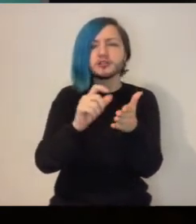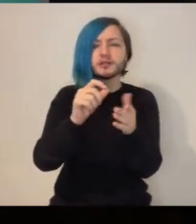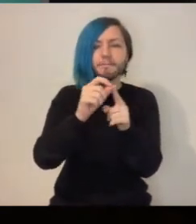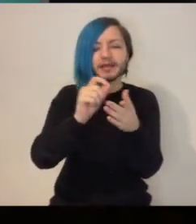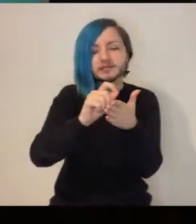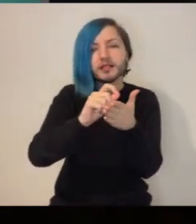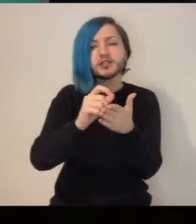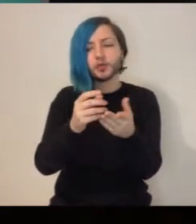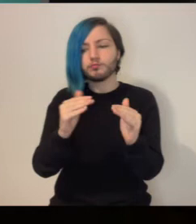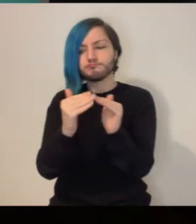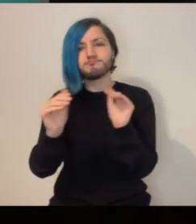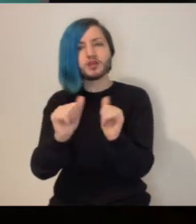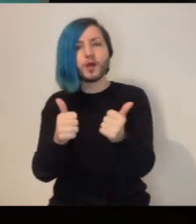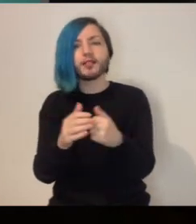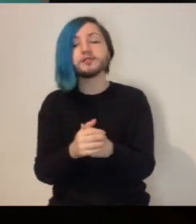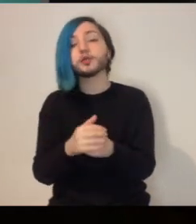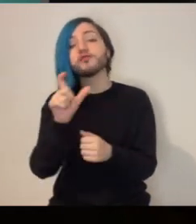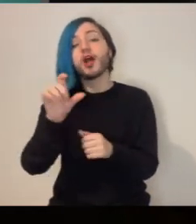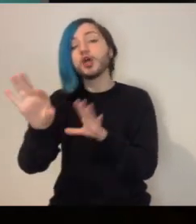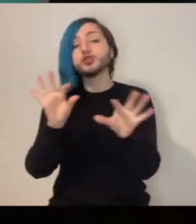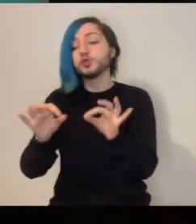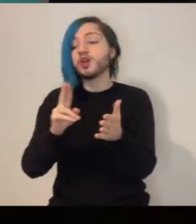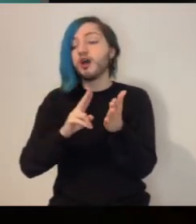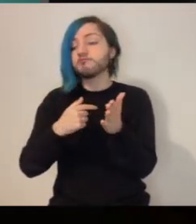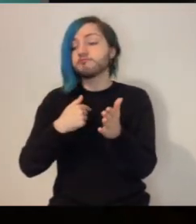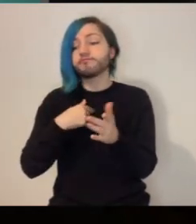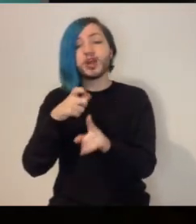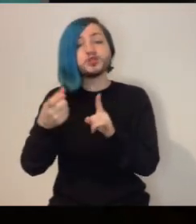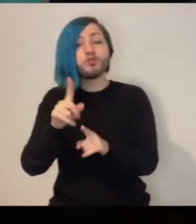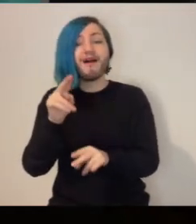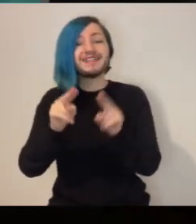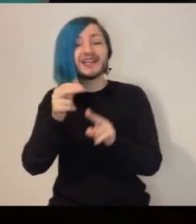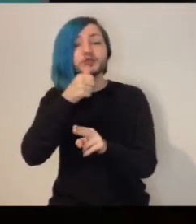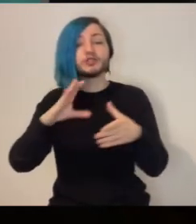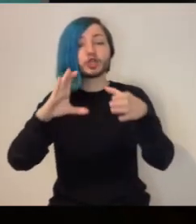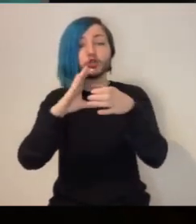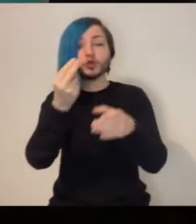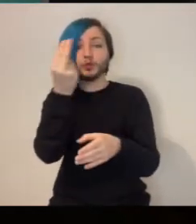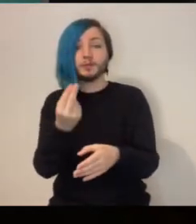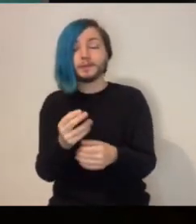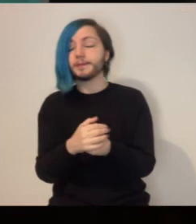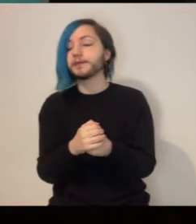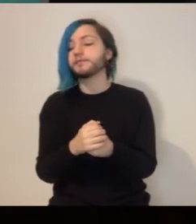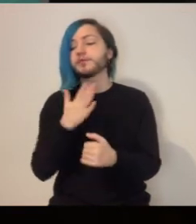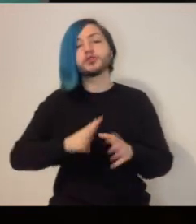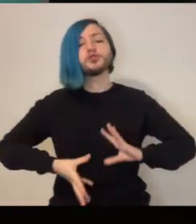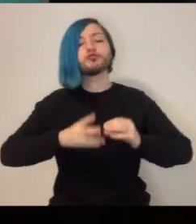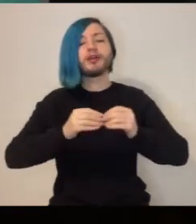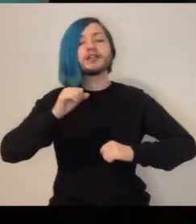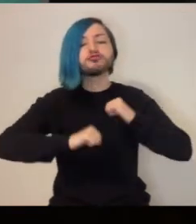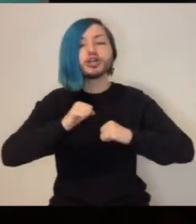together. To pick your colours, what I often do is a little cube test. So what we're trying to do is